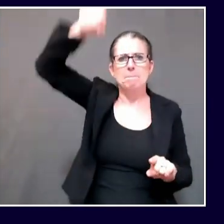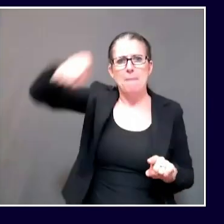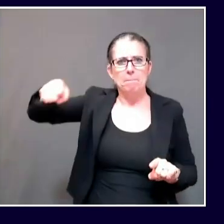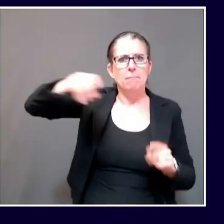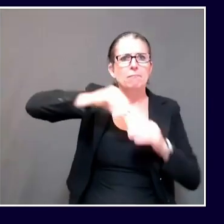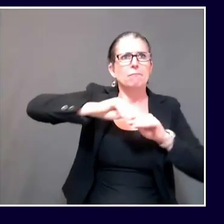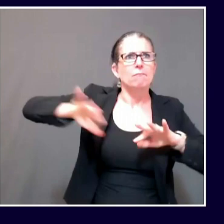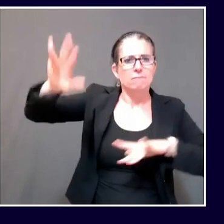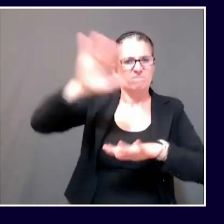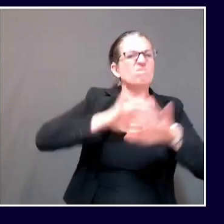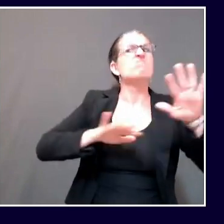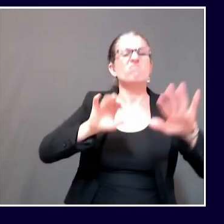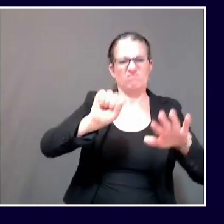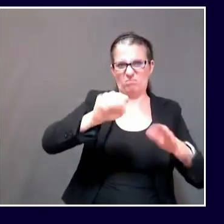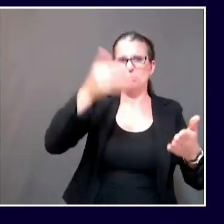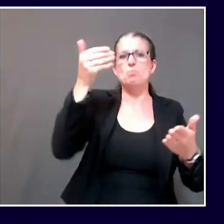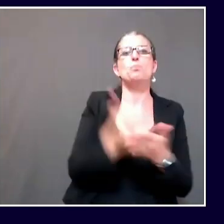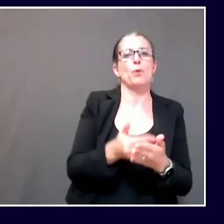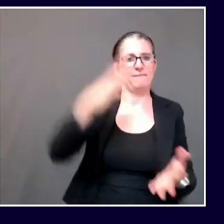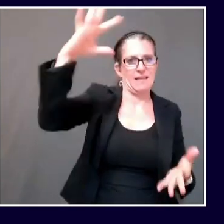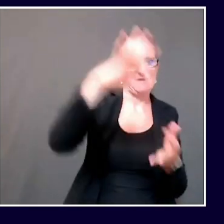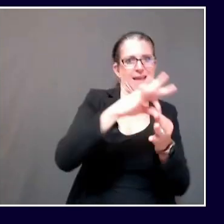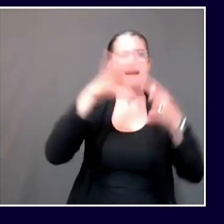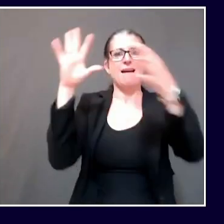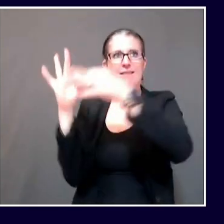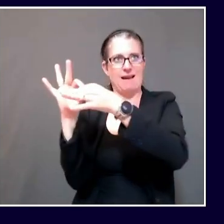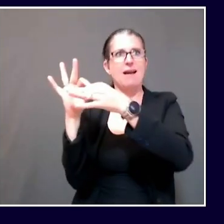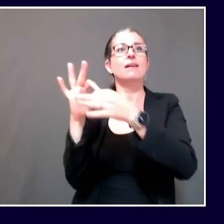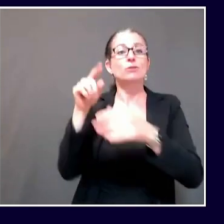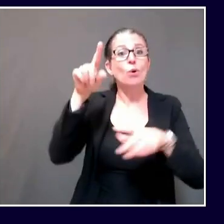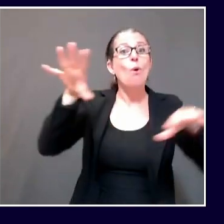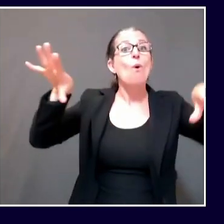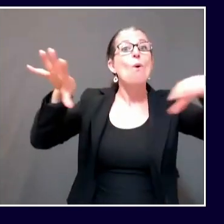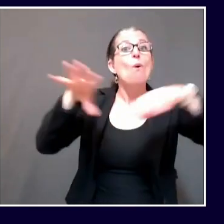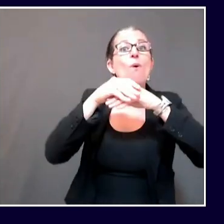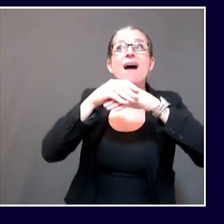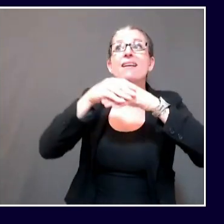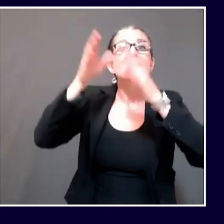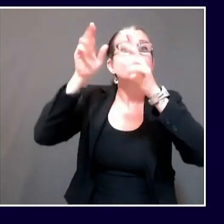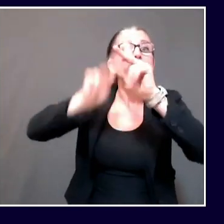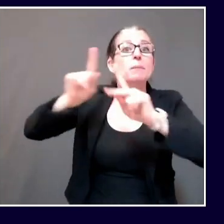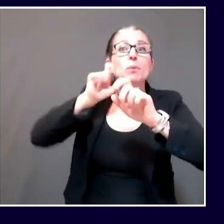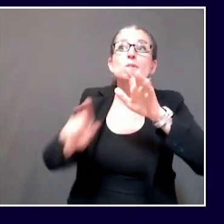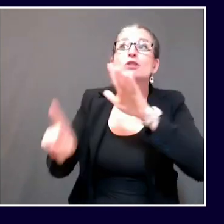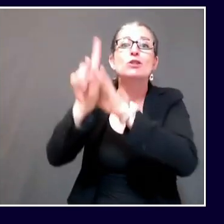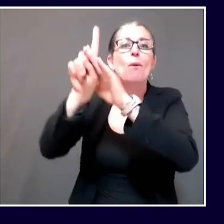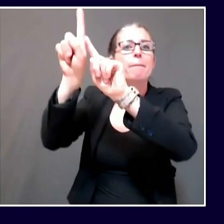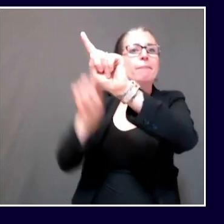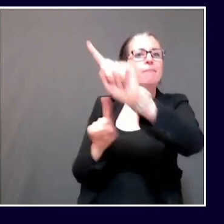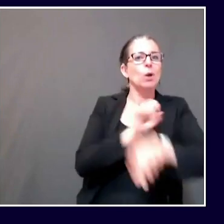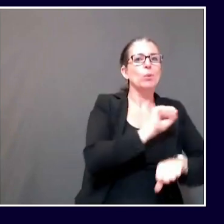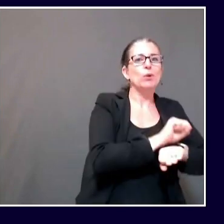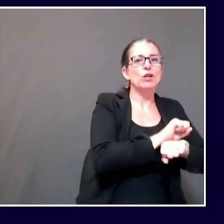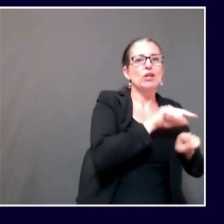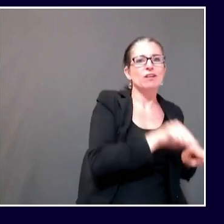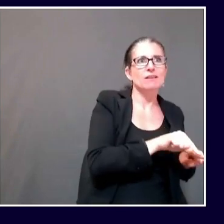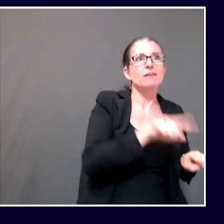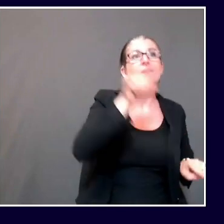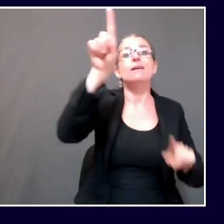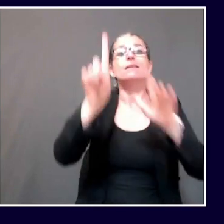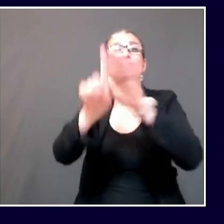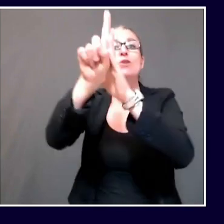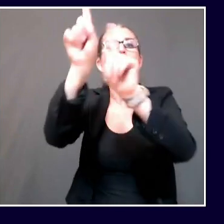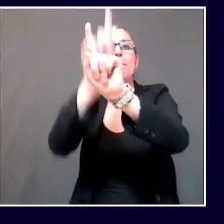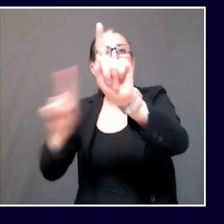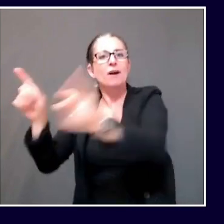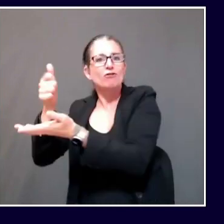that outbreak has changed and looks different in different parts of the state. So let's start with some of the numbers. Overall,